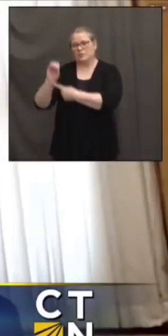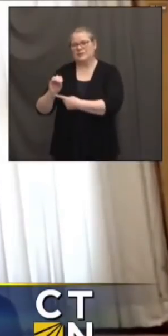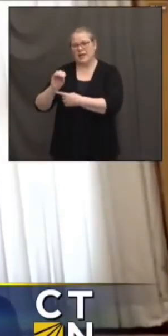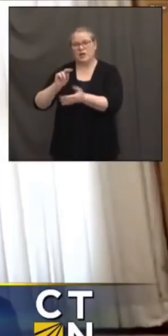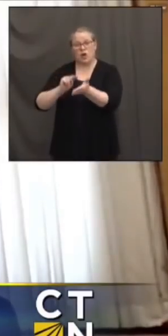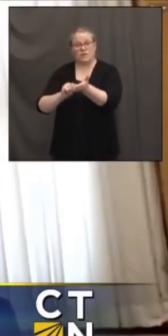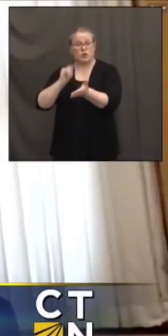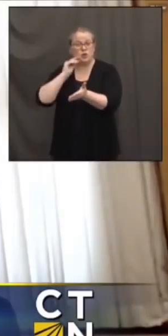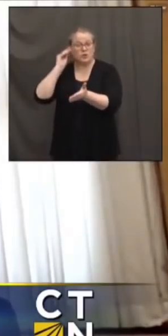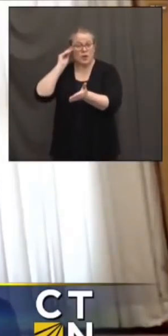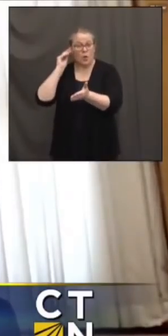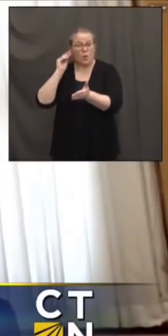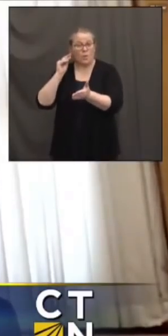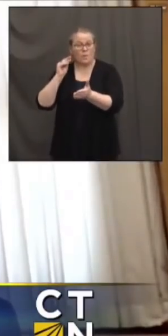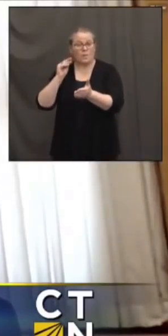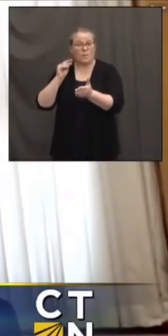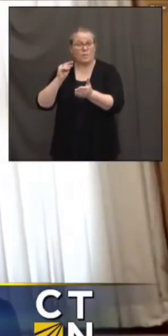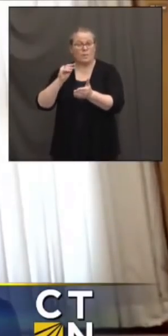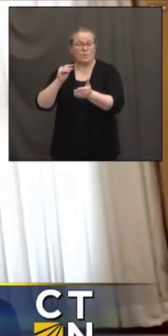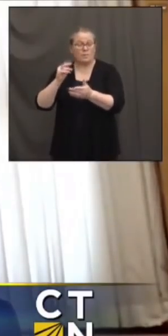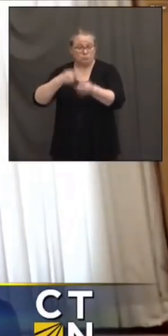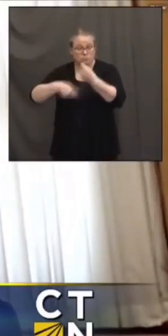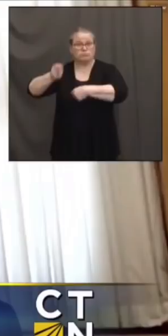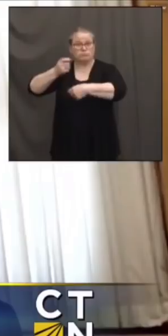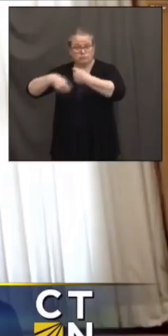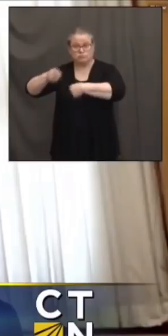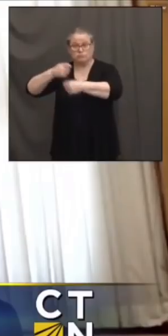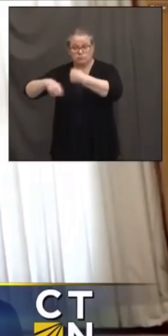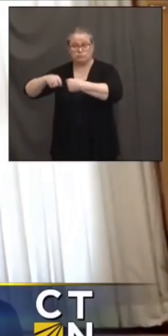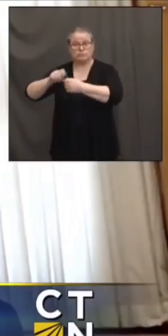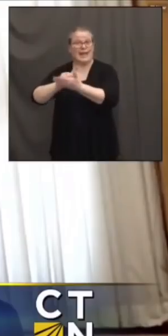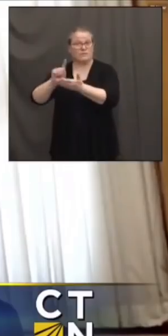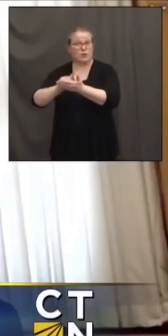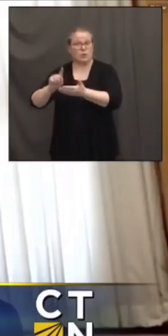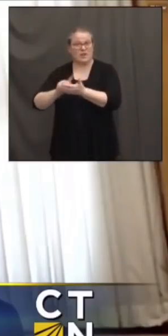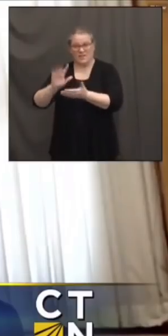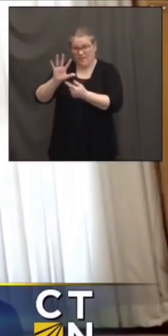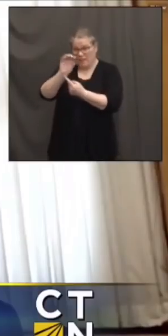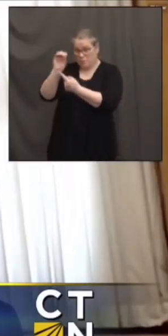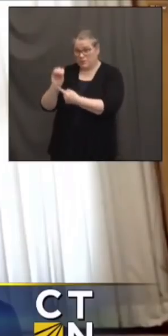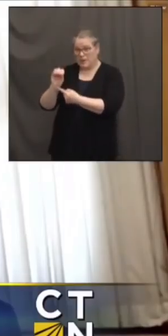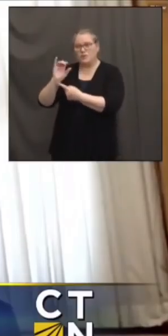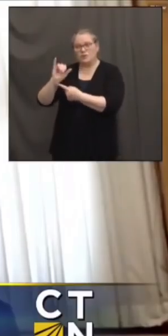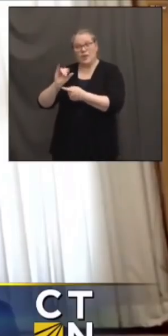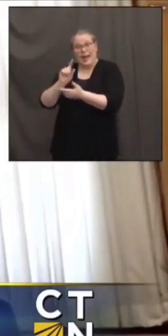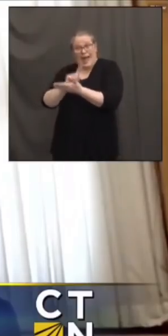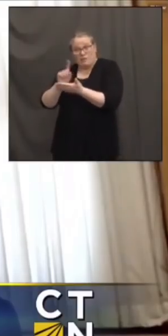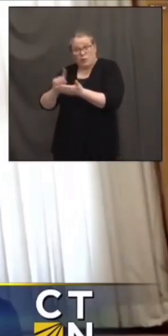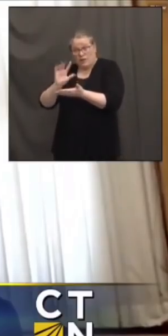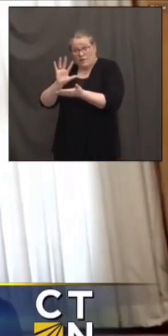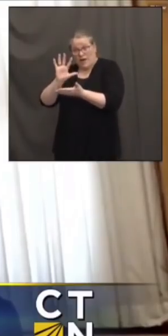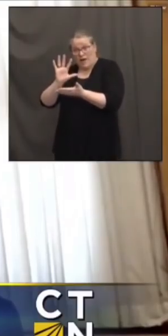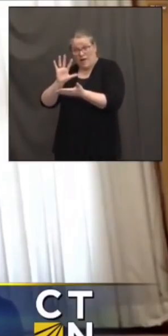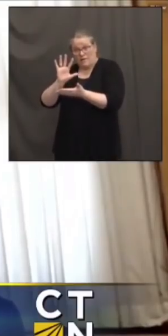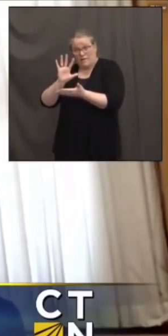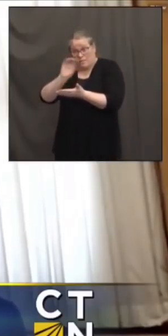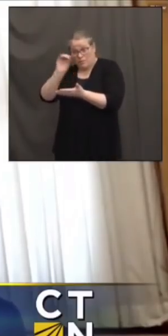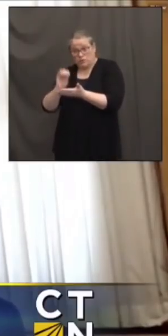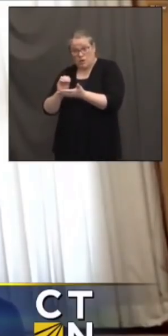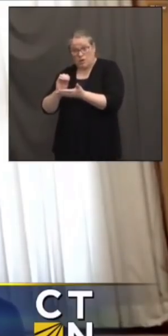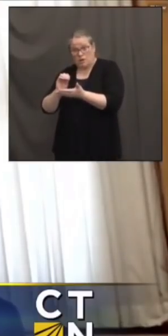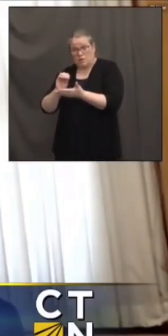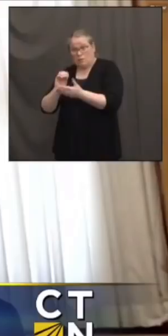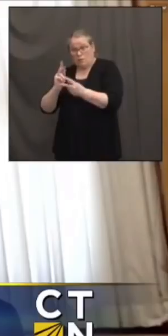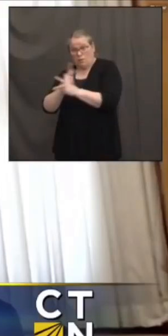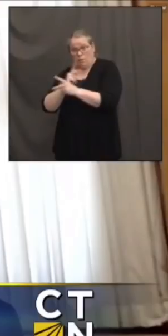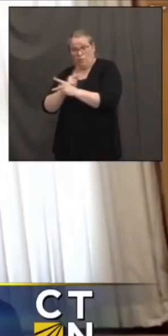turns over each week. So that accumulates quickly. And what we were seeing probably a month or month and a half ago was that people coming in were